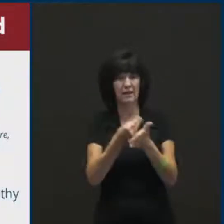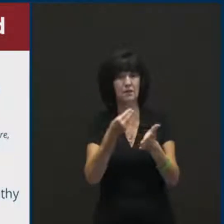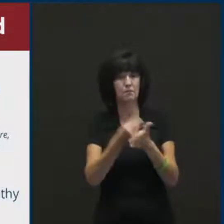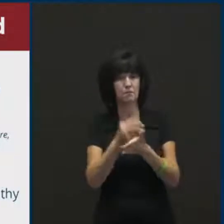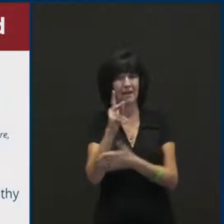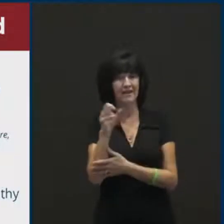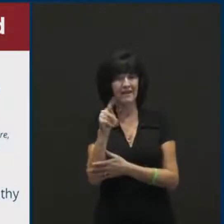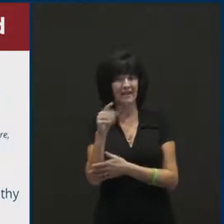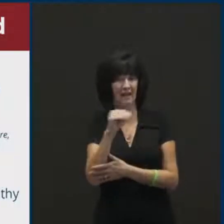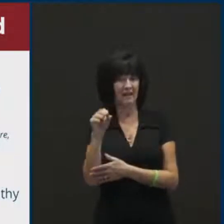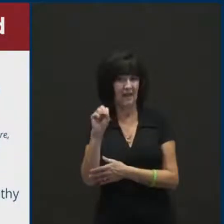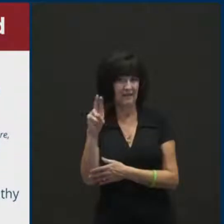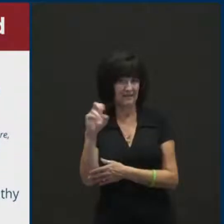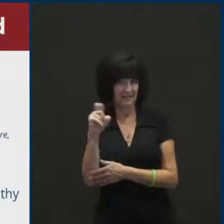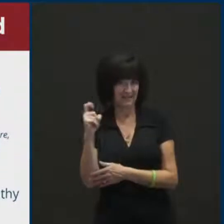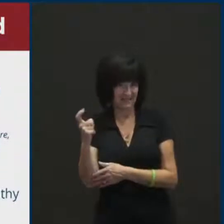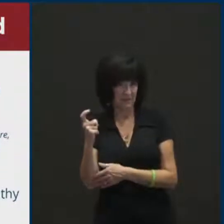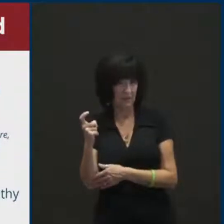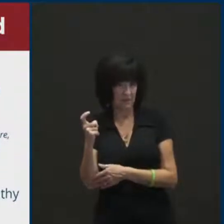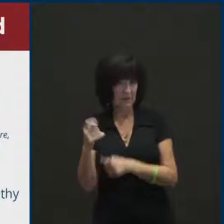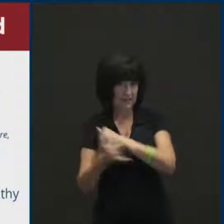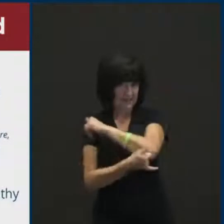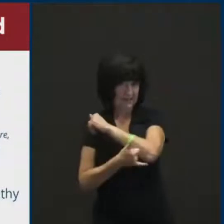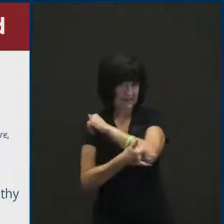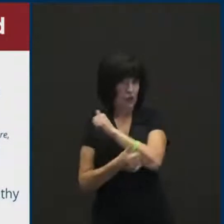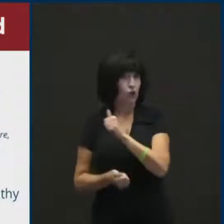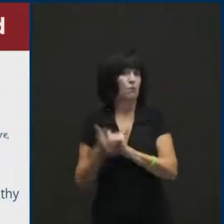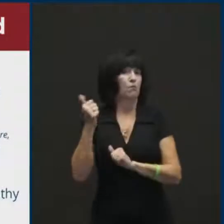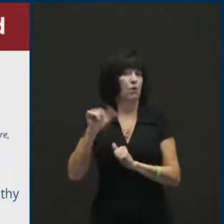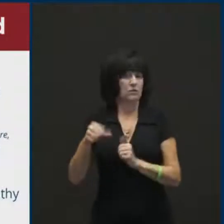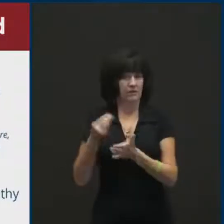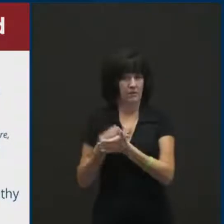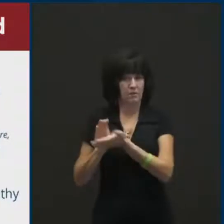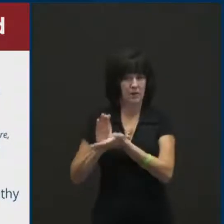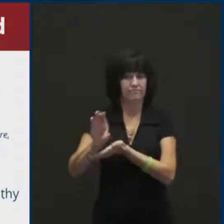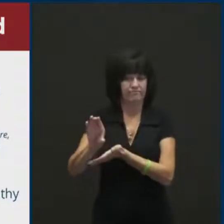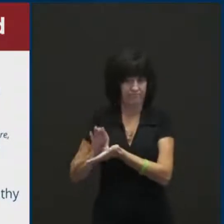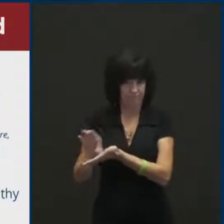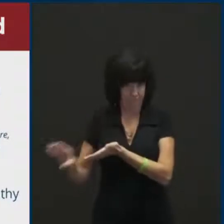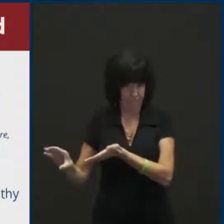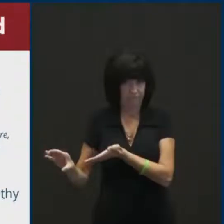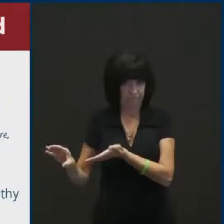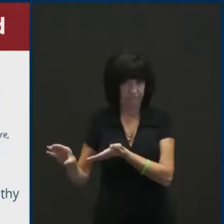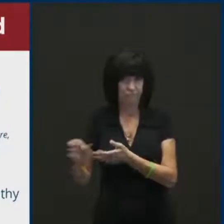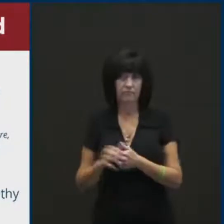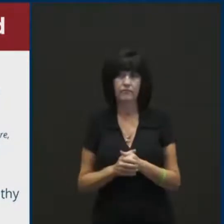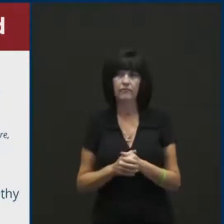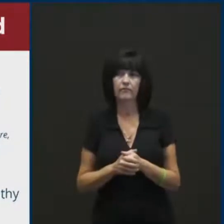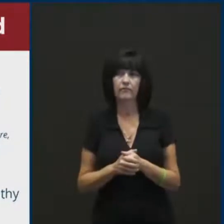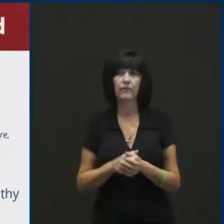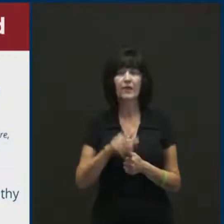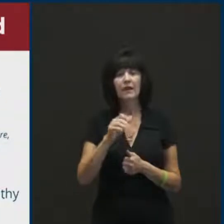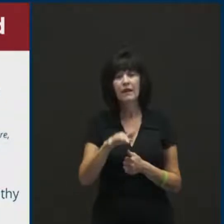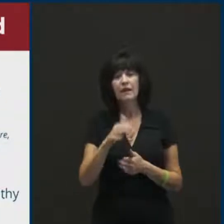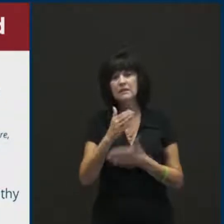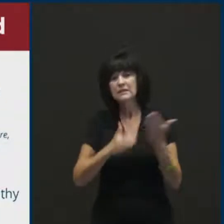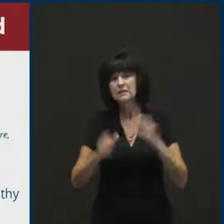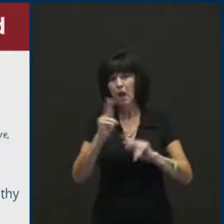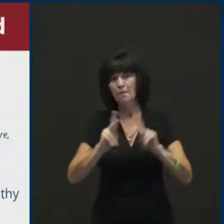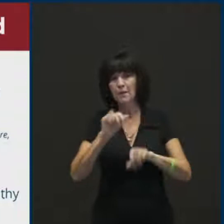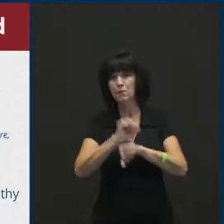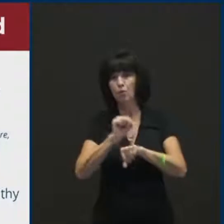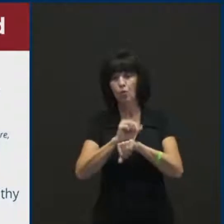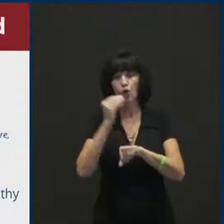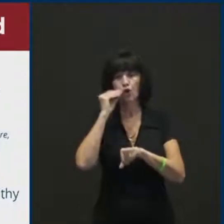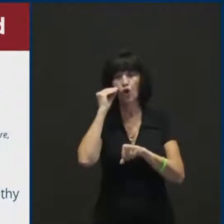Sussex counties. And then we've heard repeatedly from home health, intellectual developmental disability providers, as well as